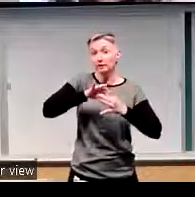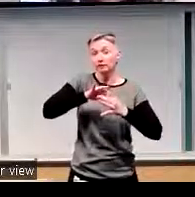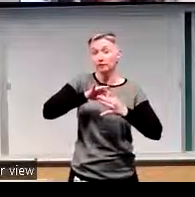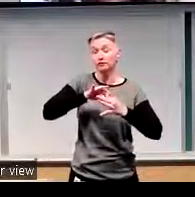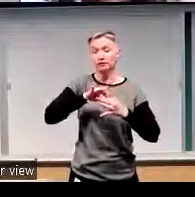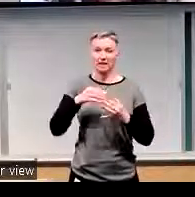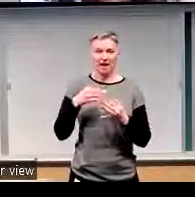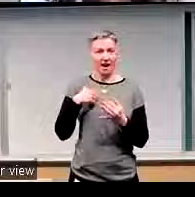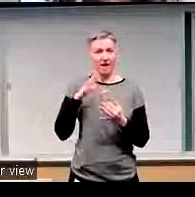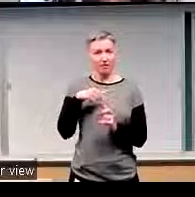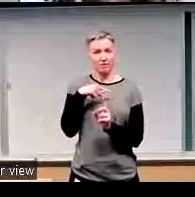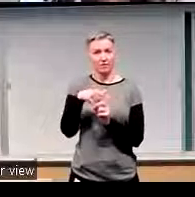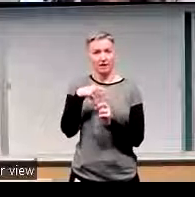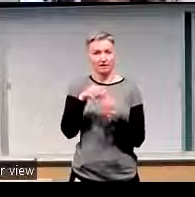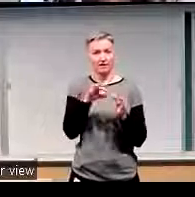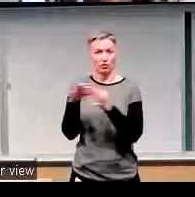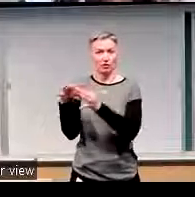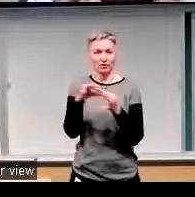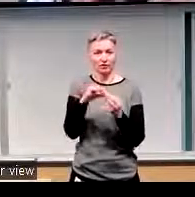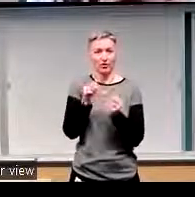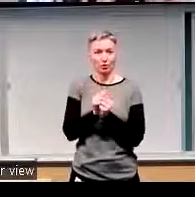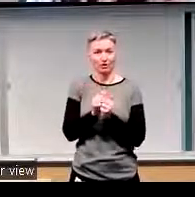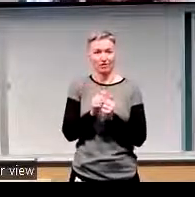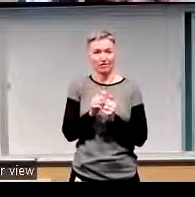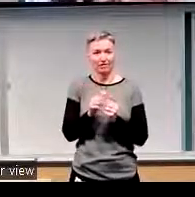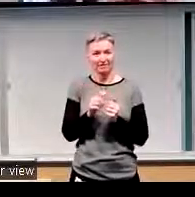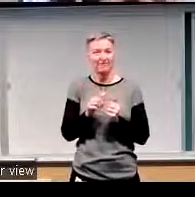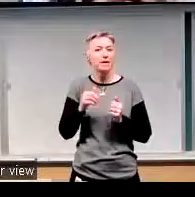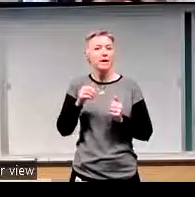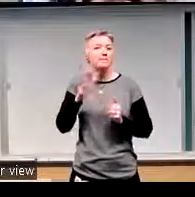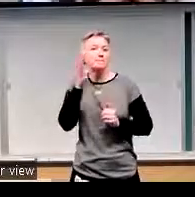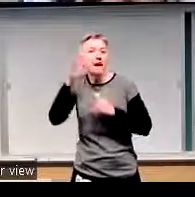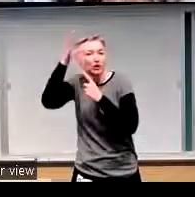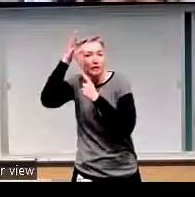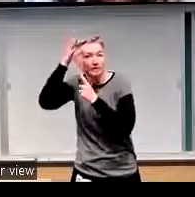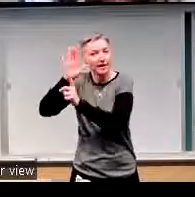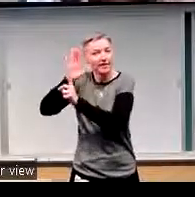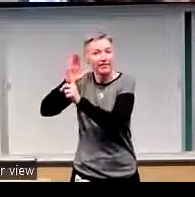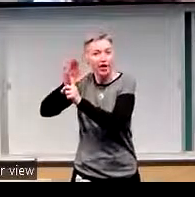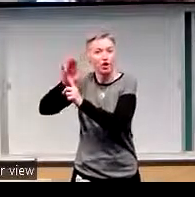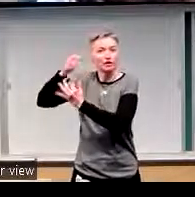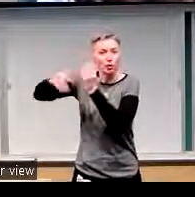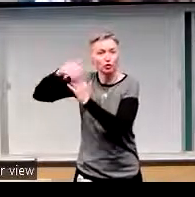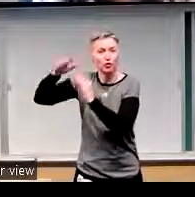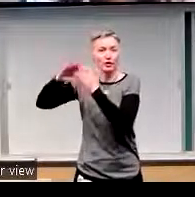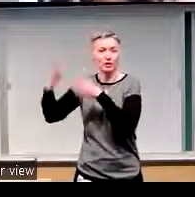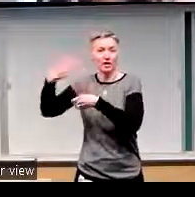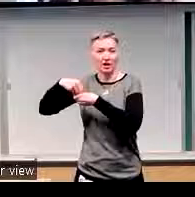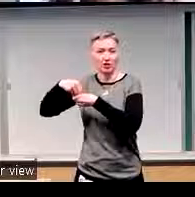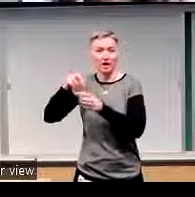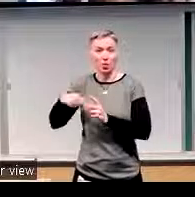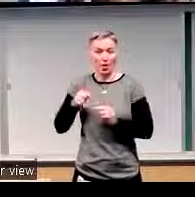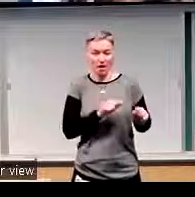a positive association with parents' social community engagement during adolescence,